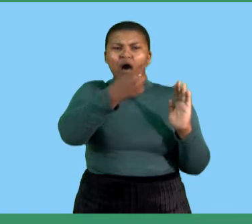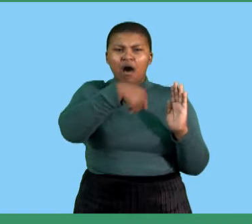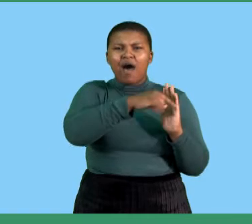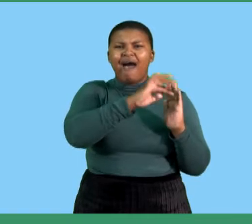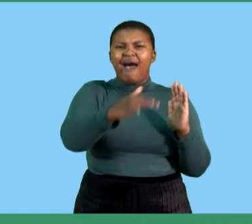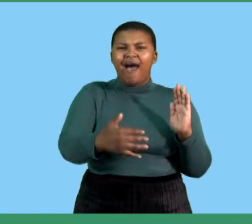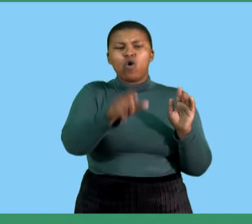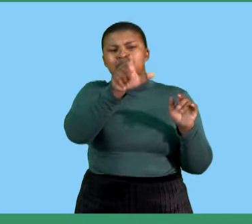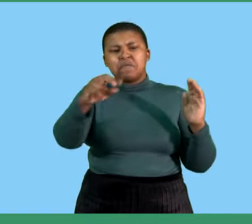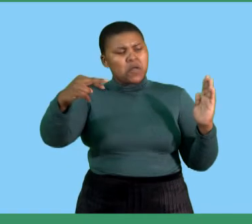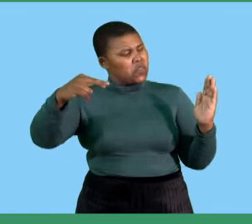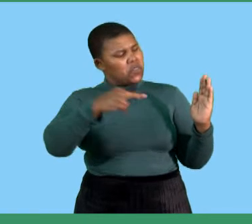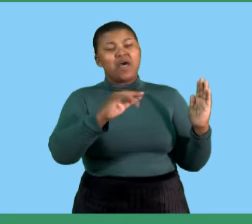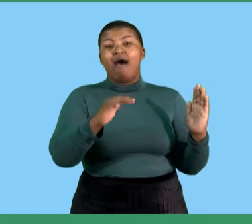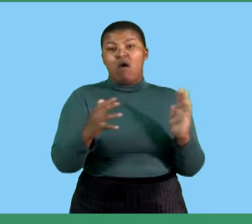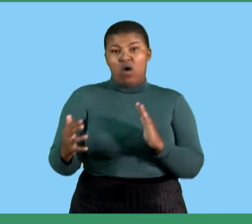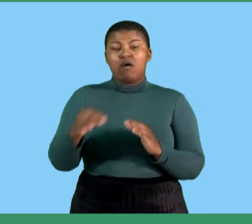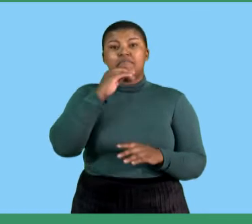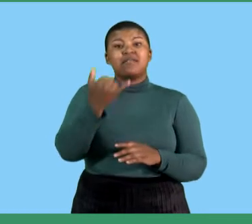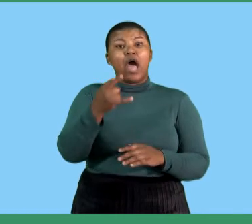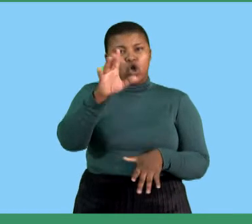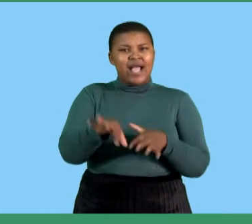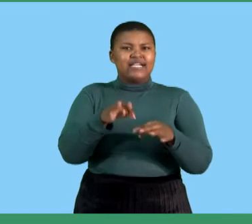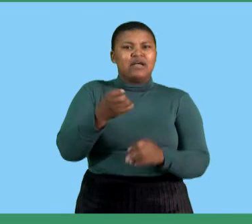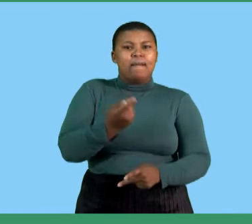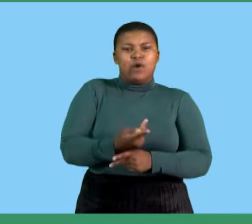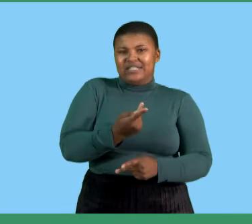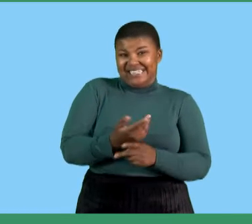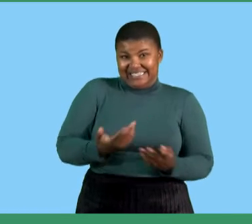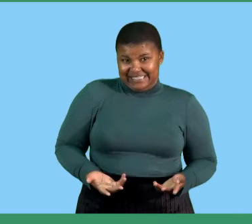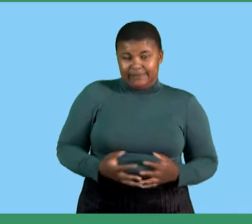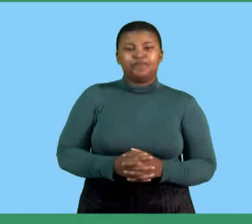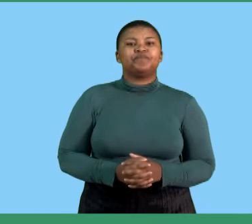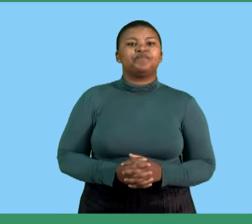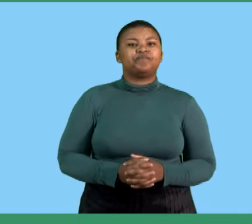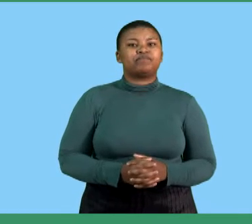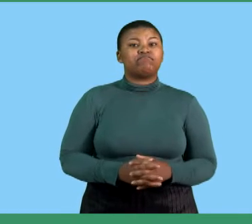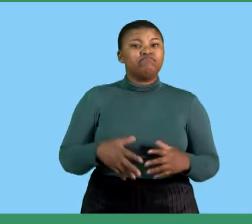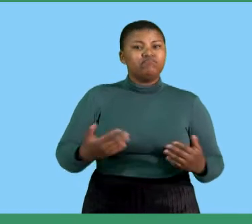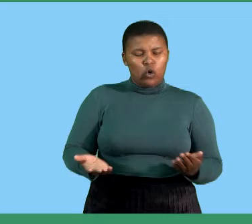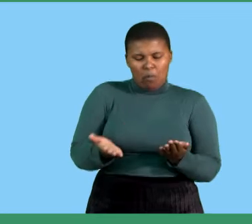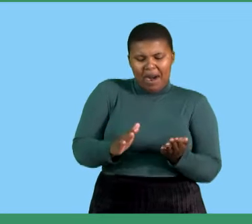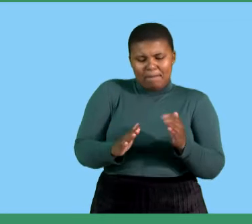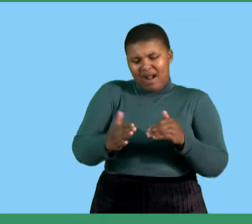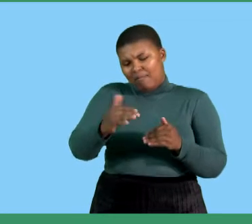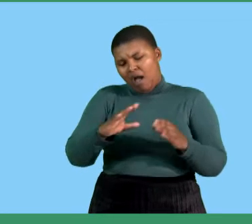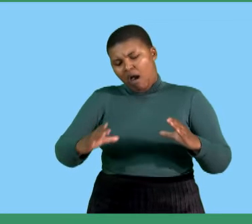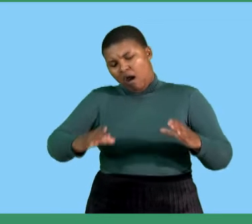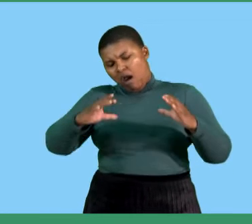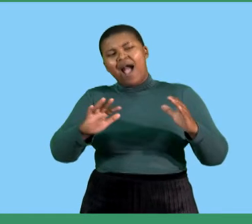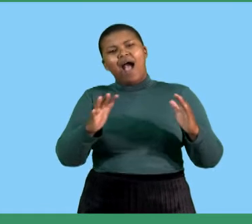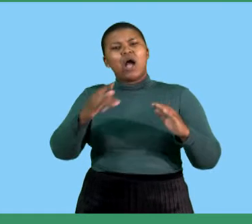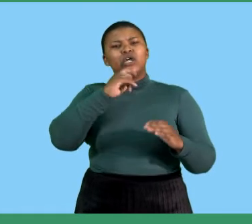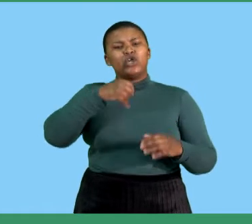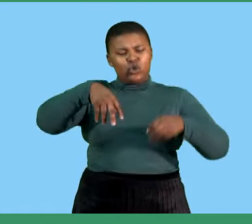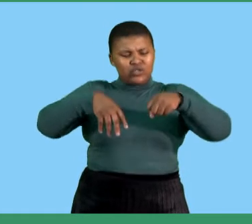it appear to the people? So now you're describing the product or you're describing the service. If it's going to be a packaging, what kind of a packaging are you going